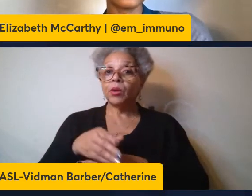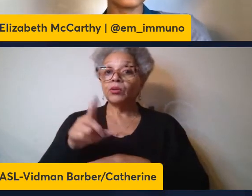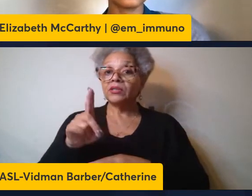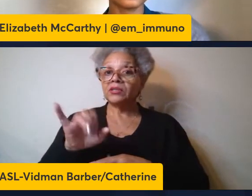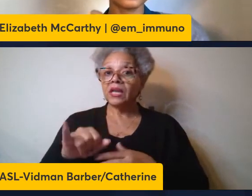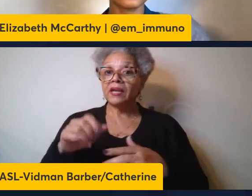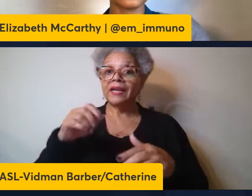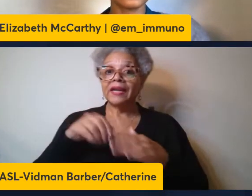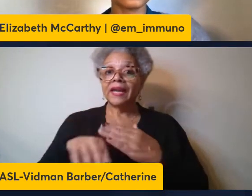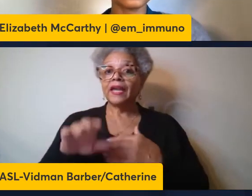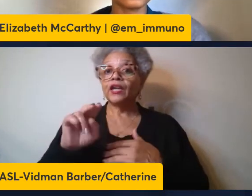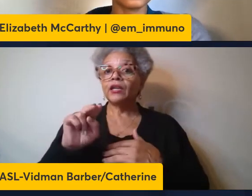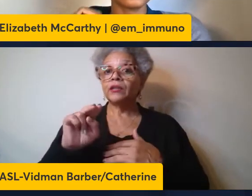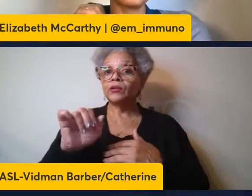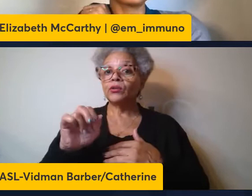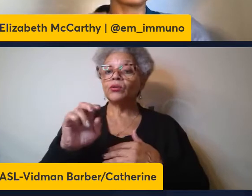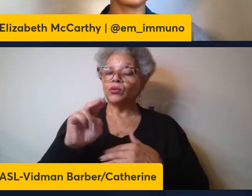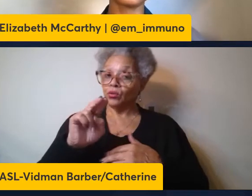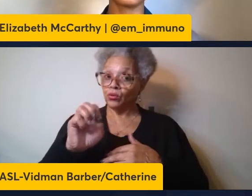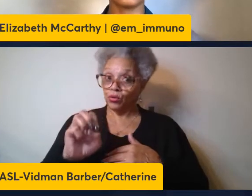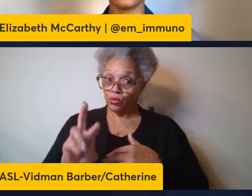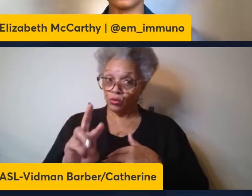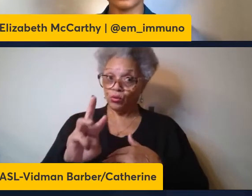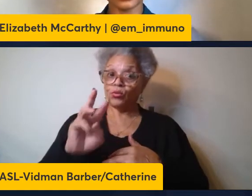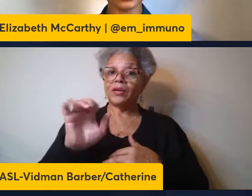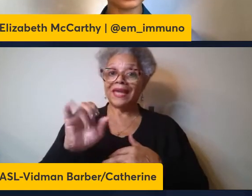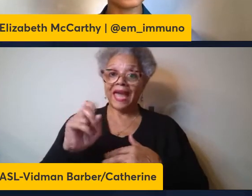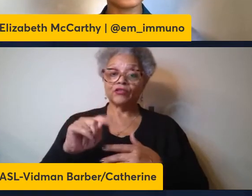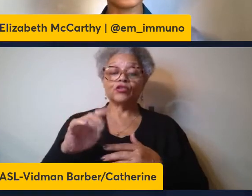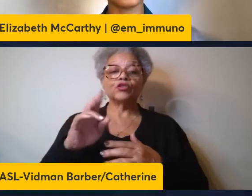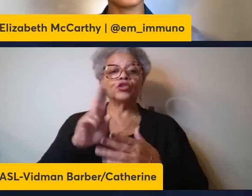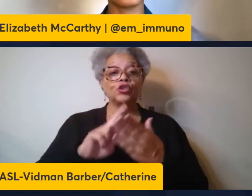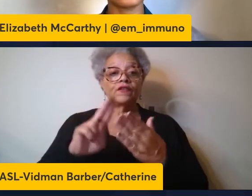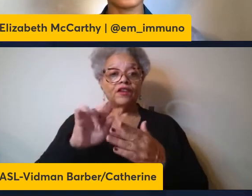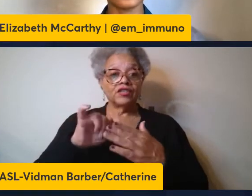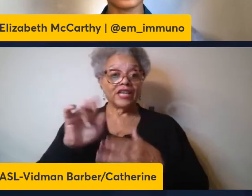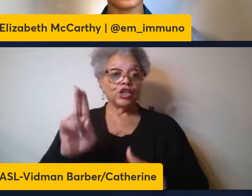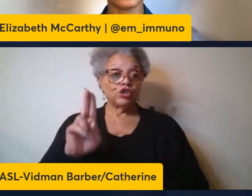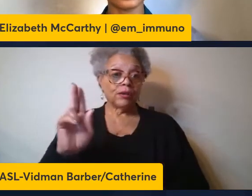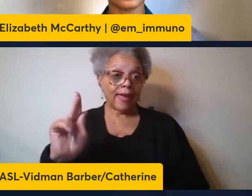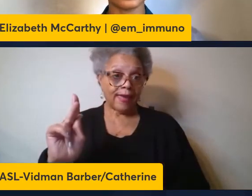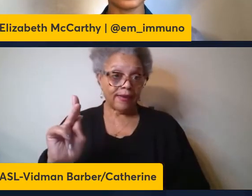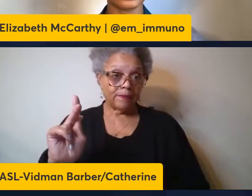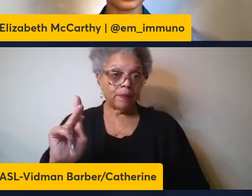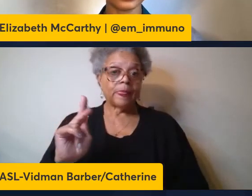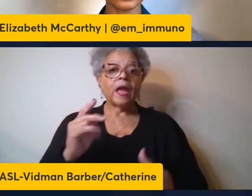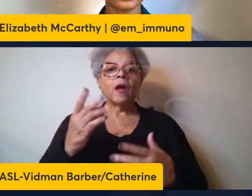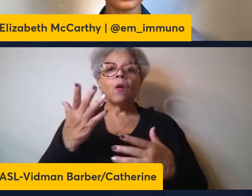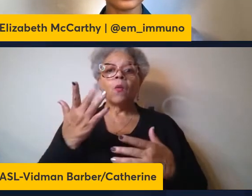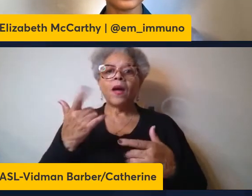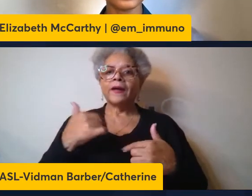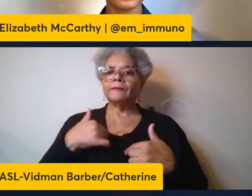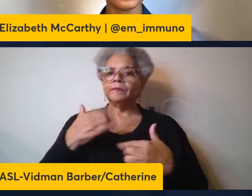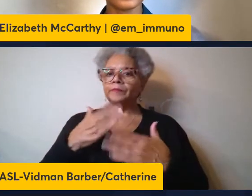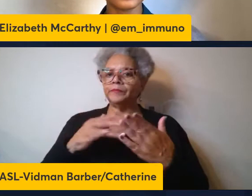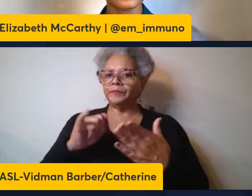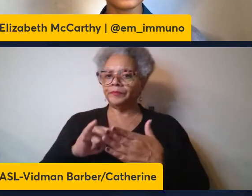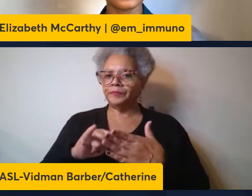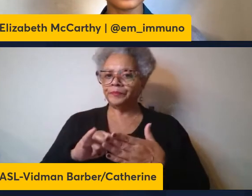Lab at Newcastle University. So I'm actually based in the UK. A bit about why I'm part of this Black